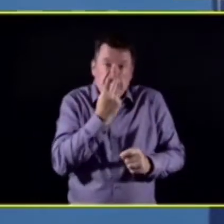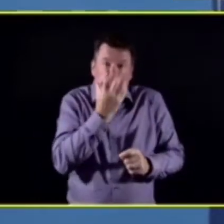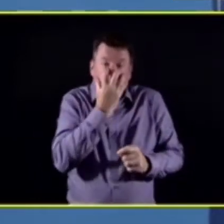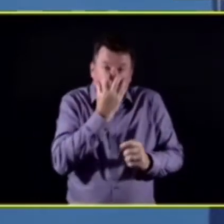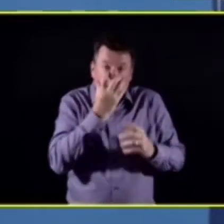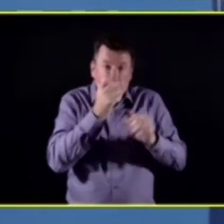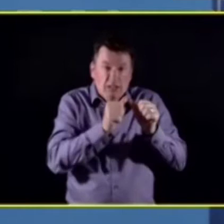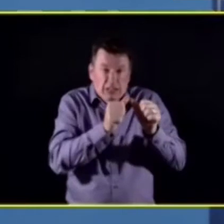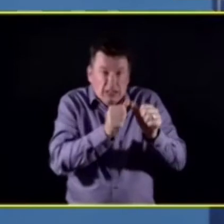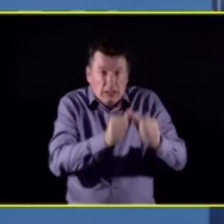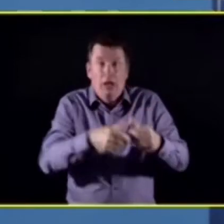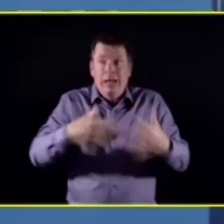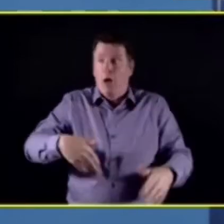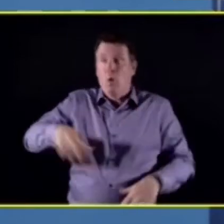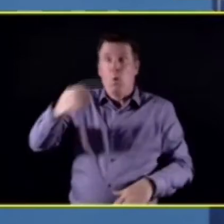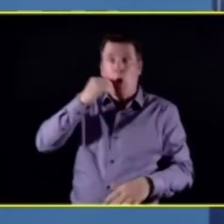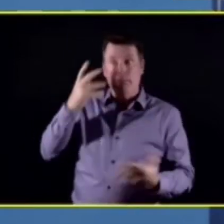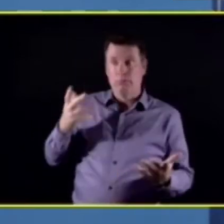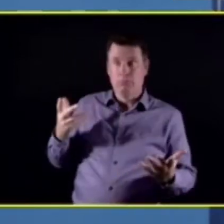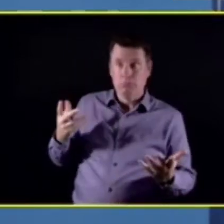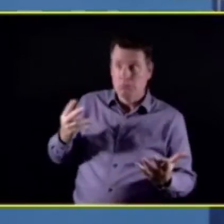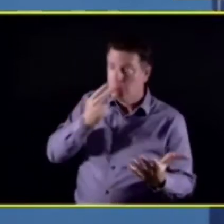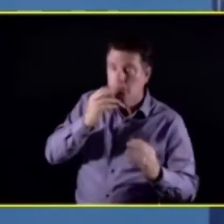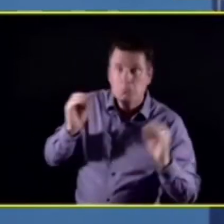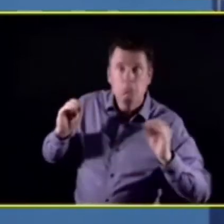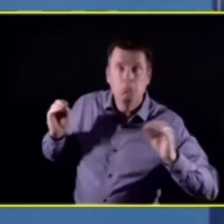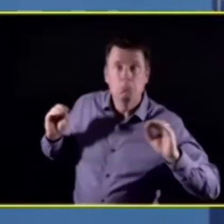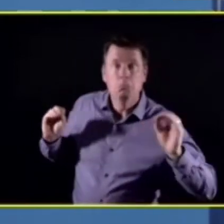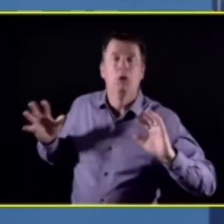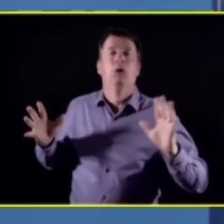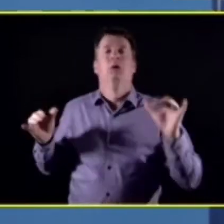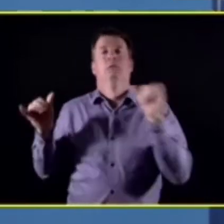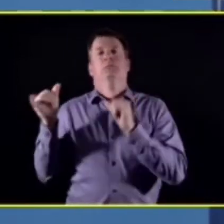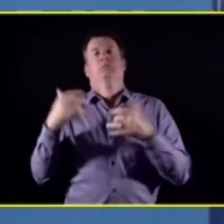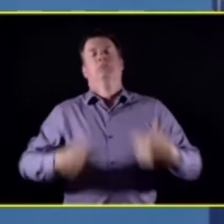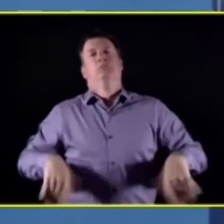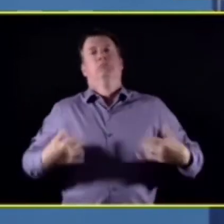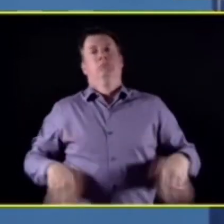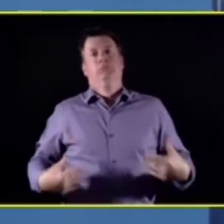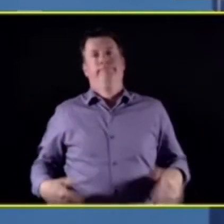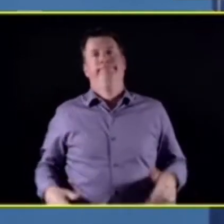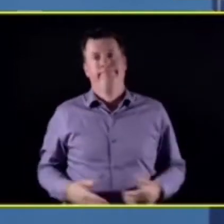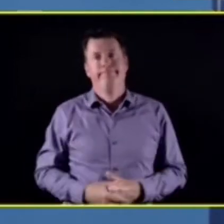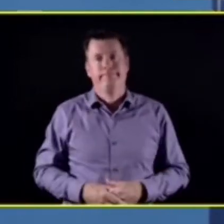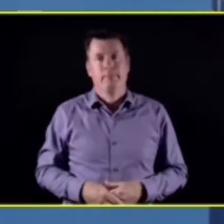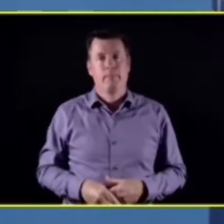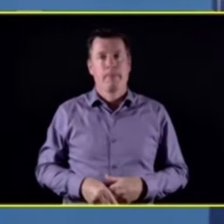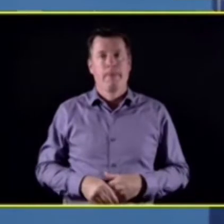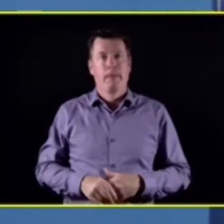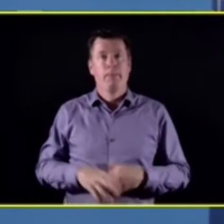get back to previous level of functioning, but it is going to happen.